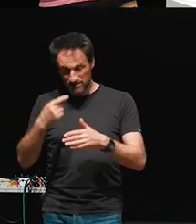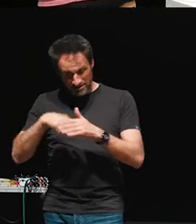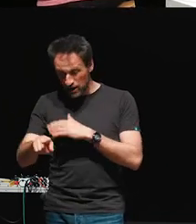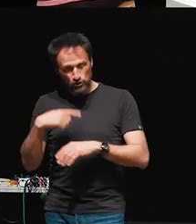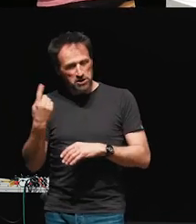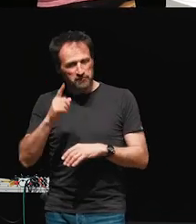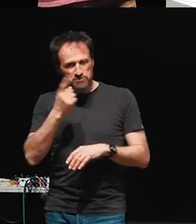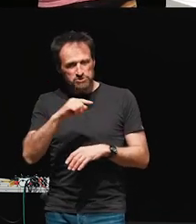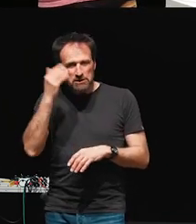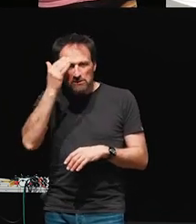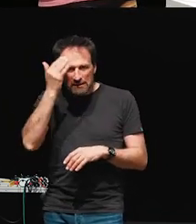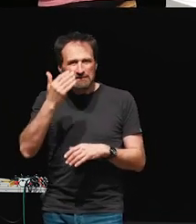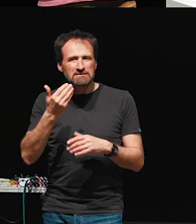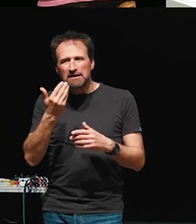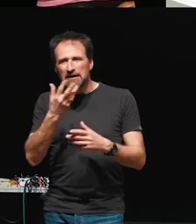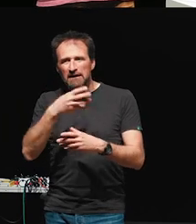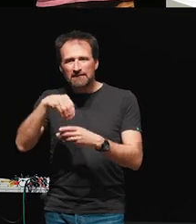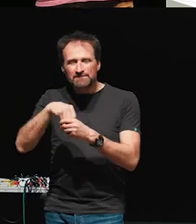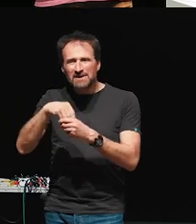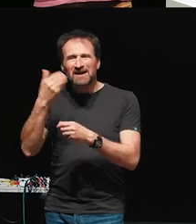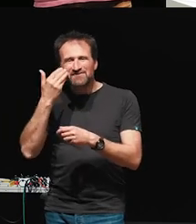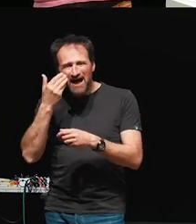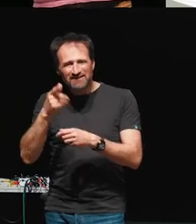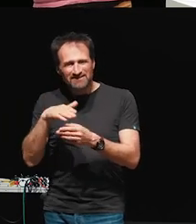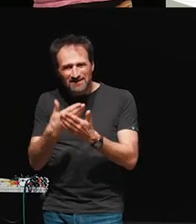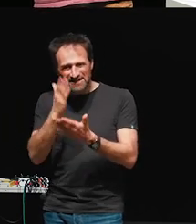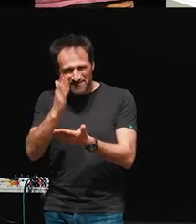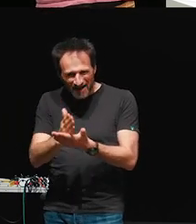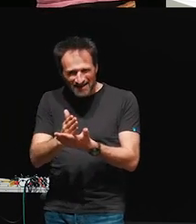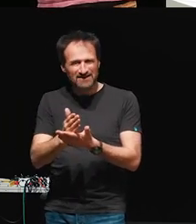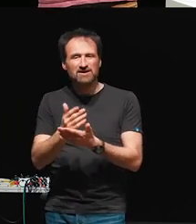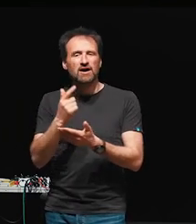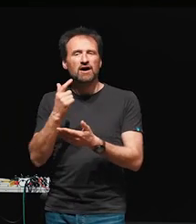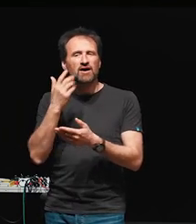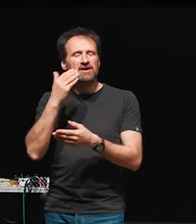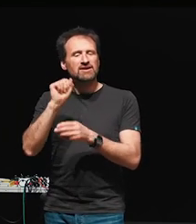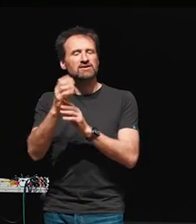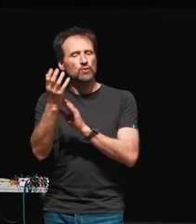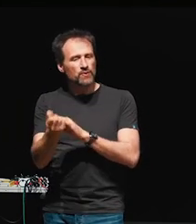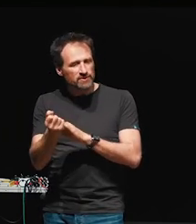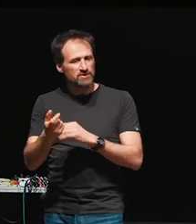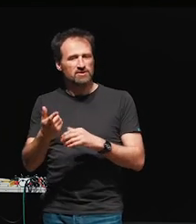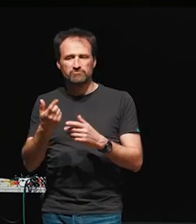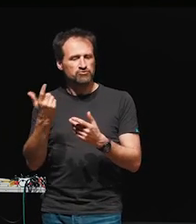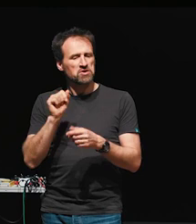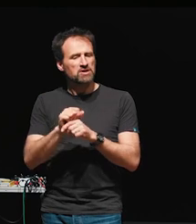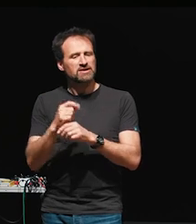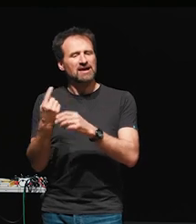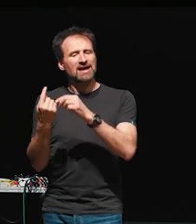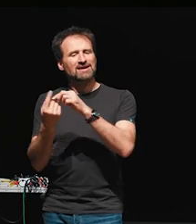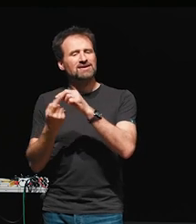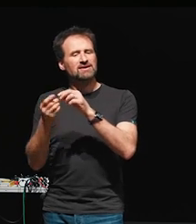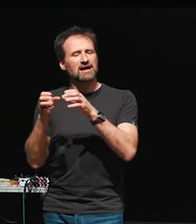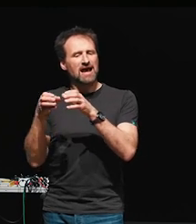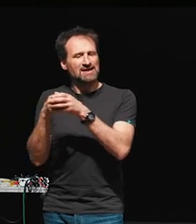invoking and finding out when our task is complete in separate areas of our code. Instead, we can kind of encapsulate them. We can write a helper function like